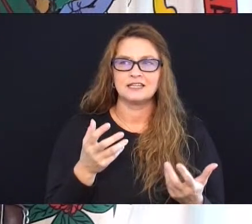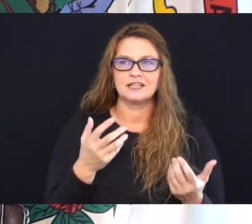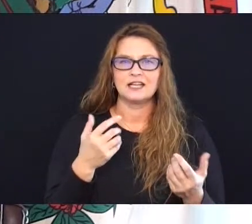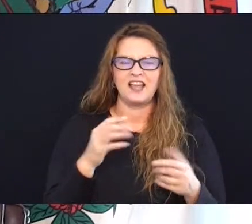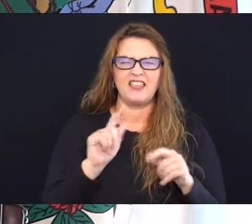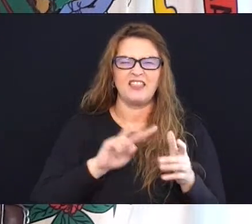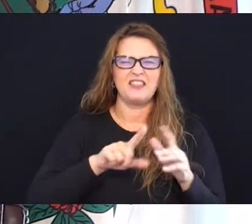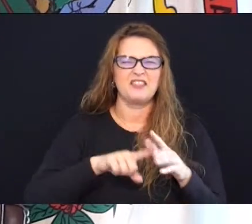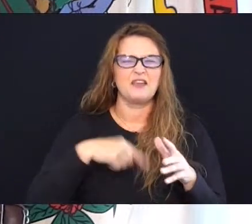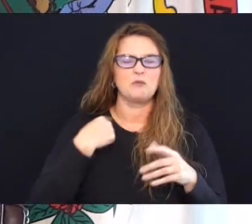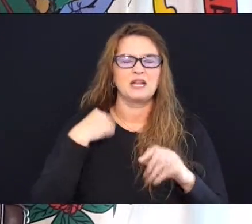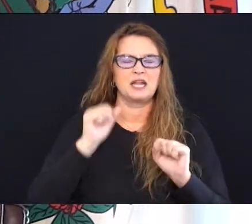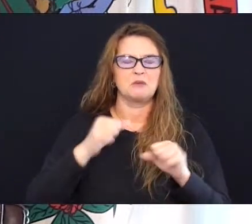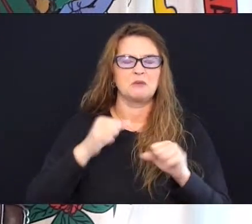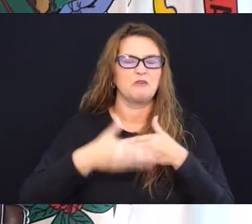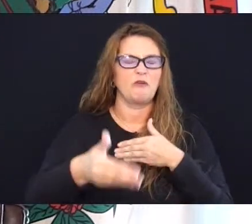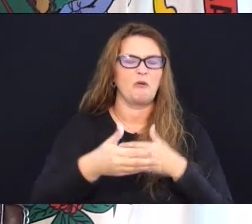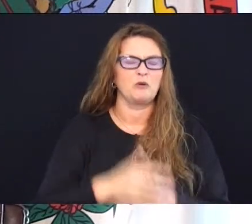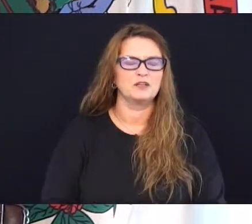move forward.